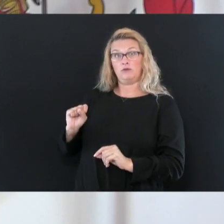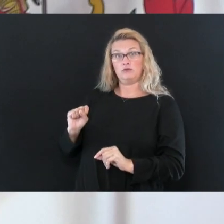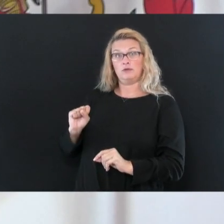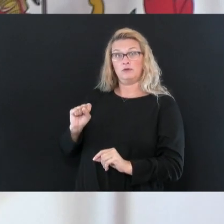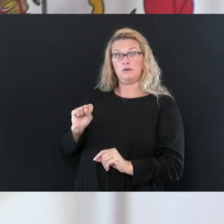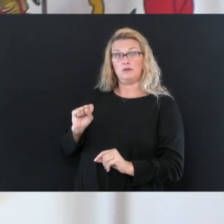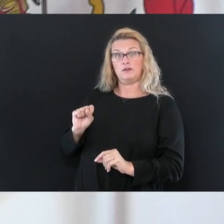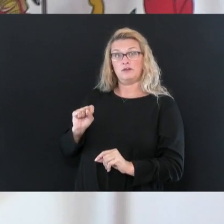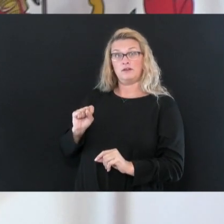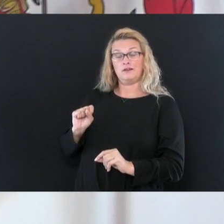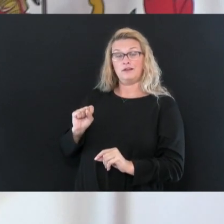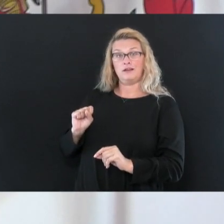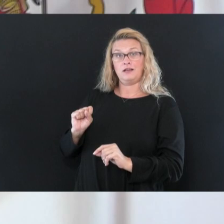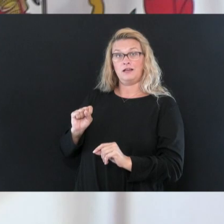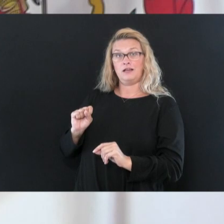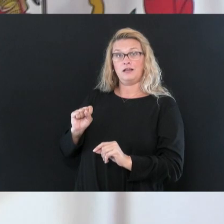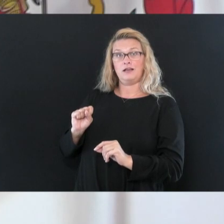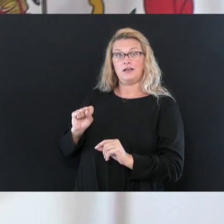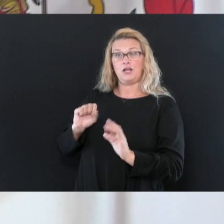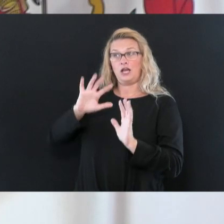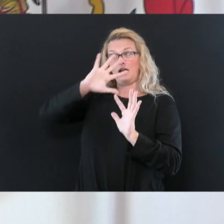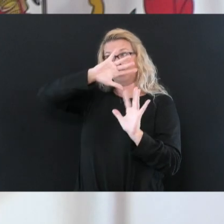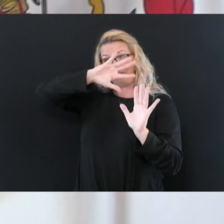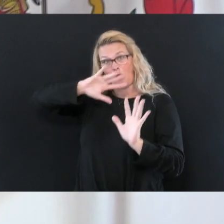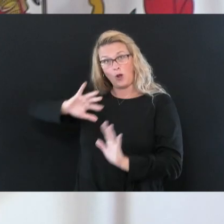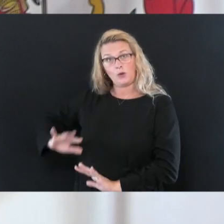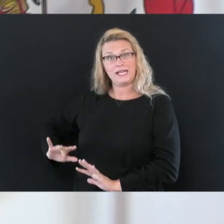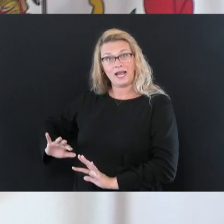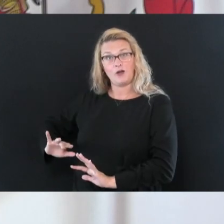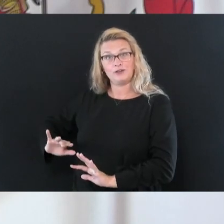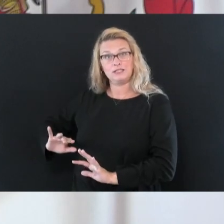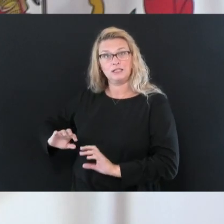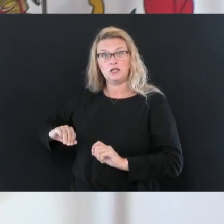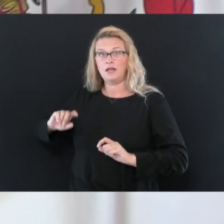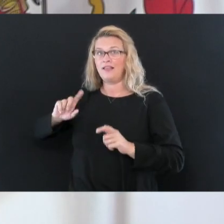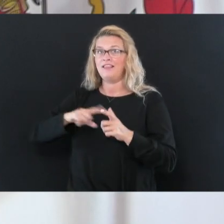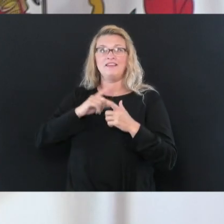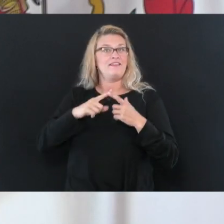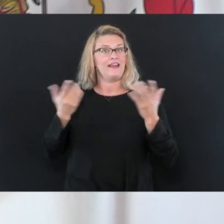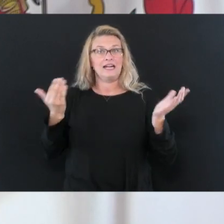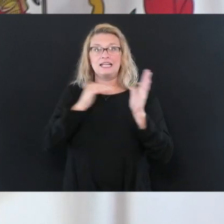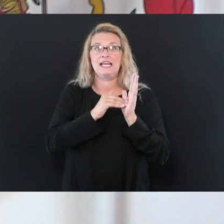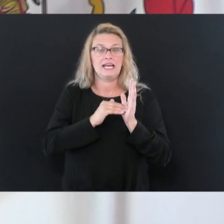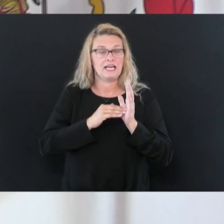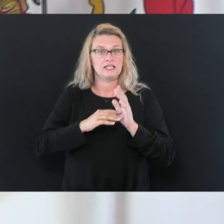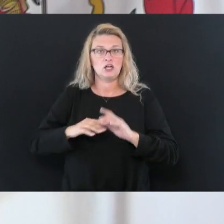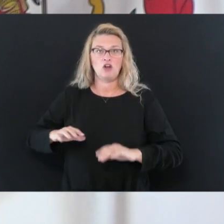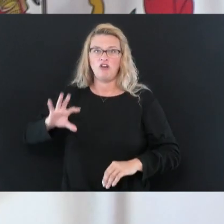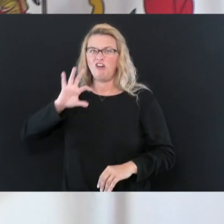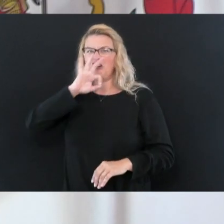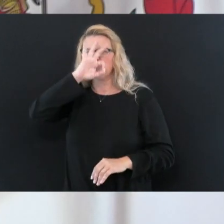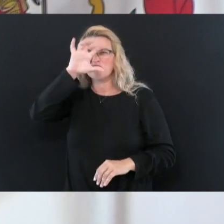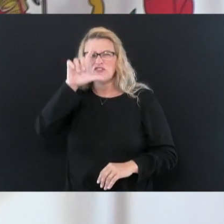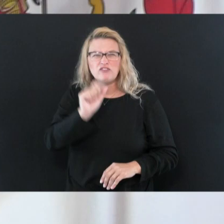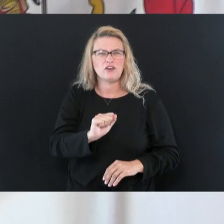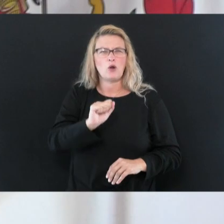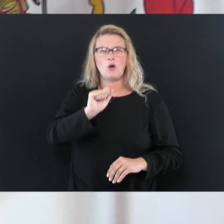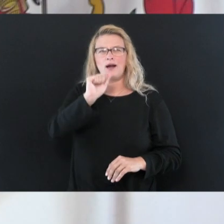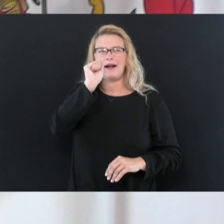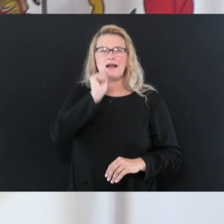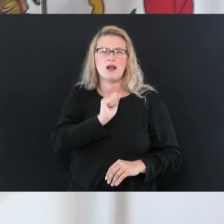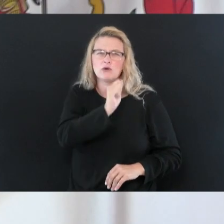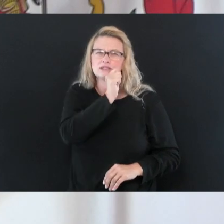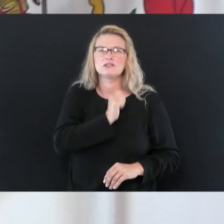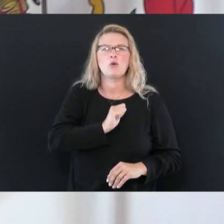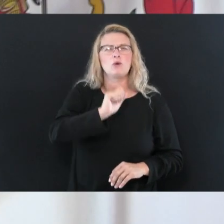had it maybe licked. And then it just ripped through Florida and Arizona